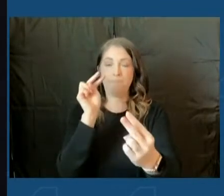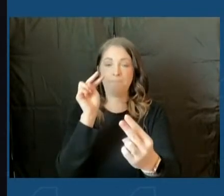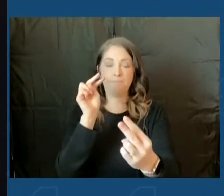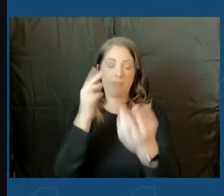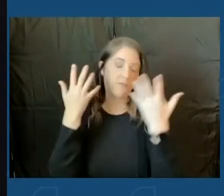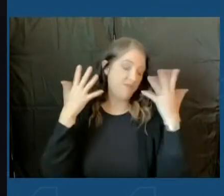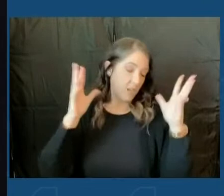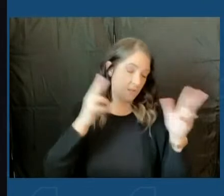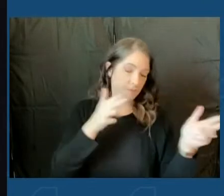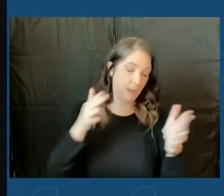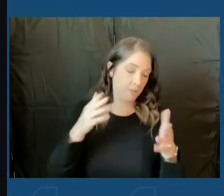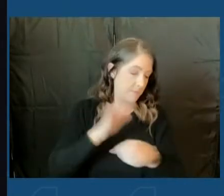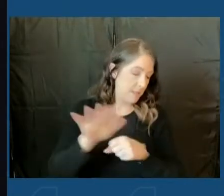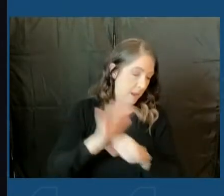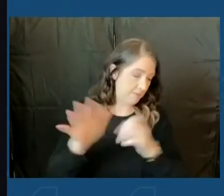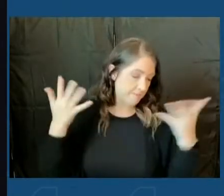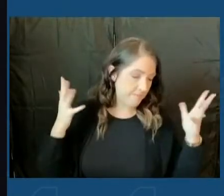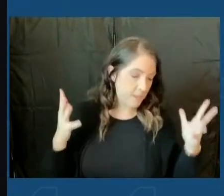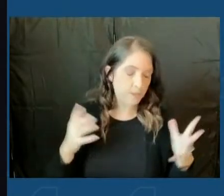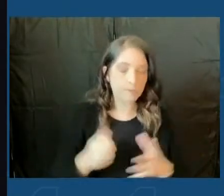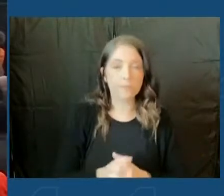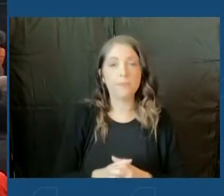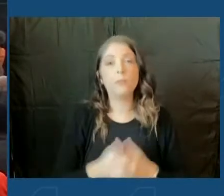Thank you, everybody, for being here.